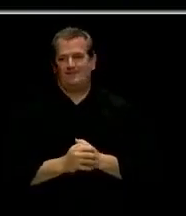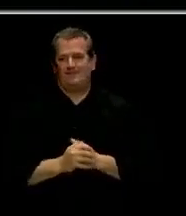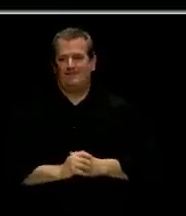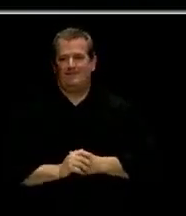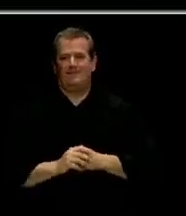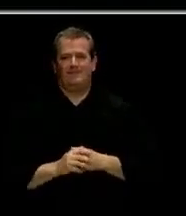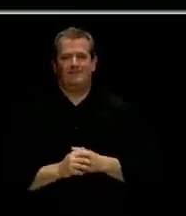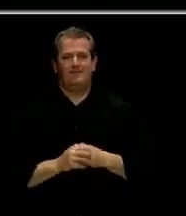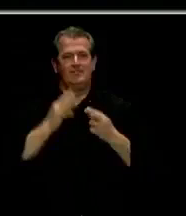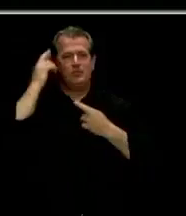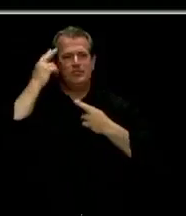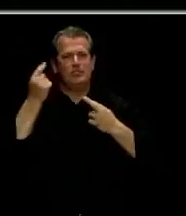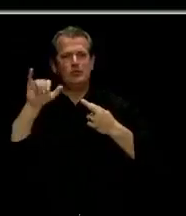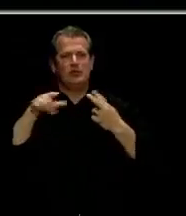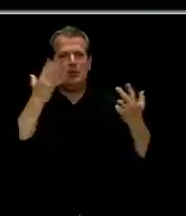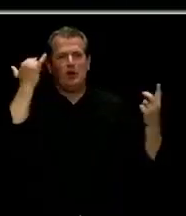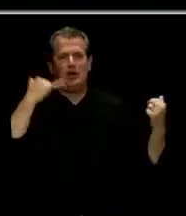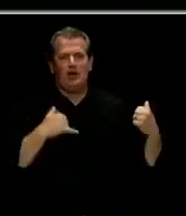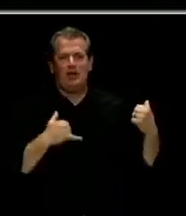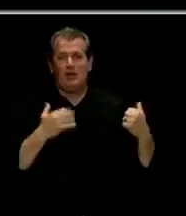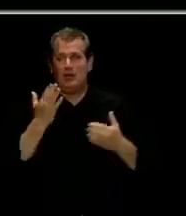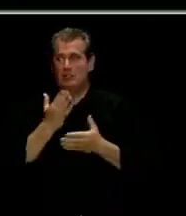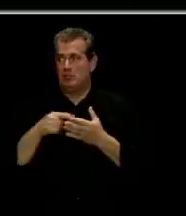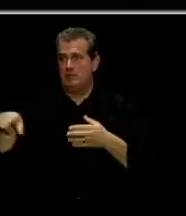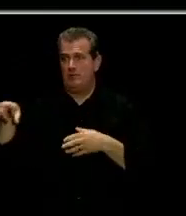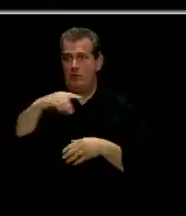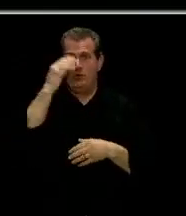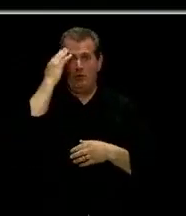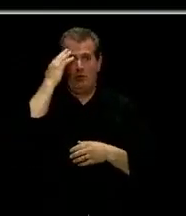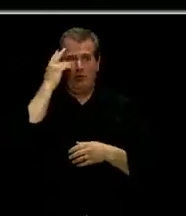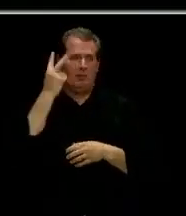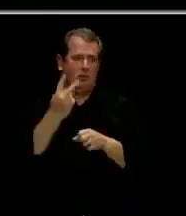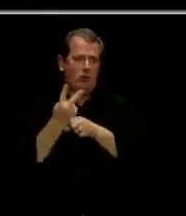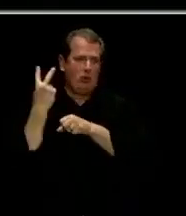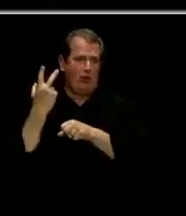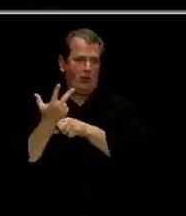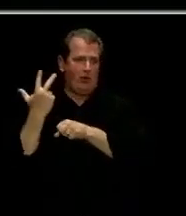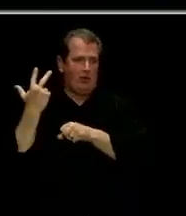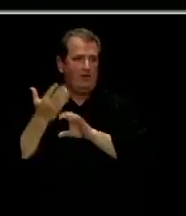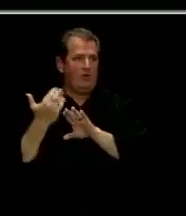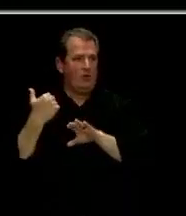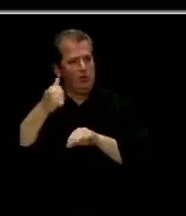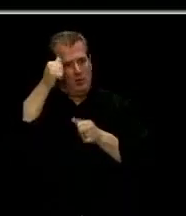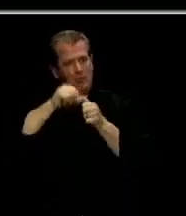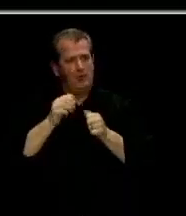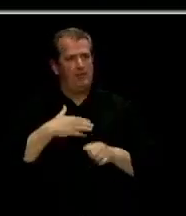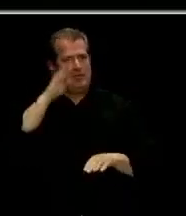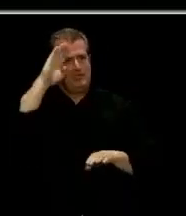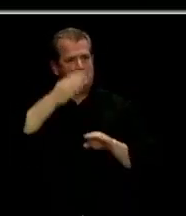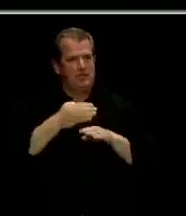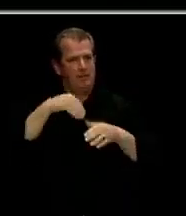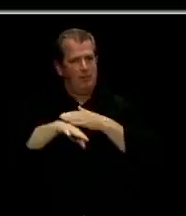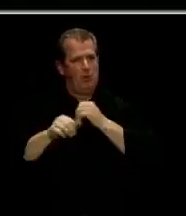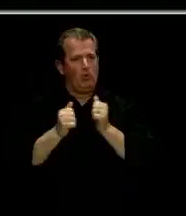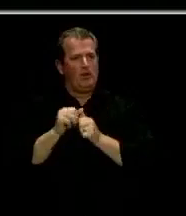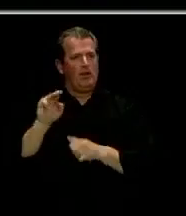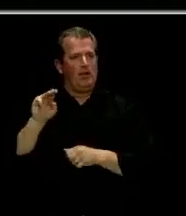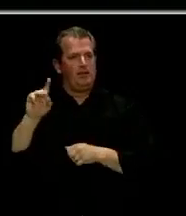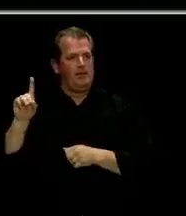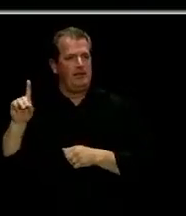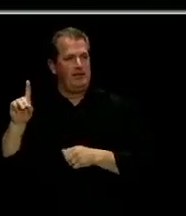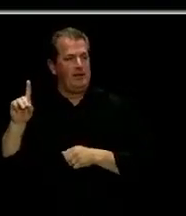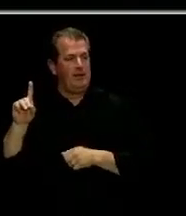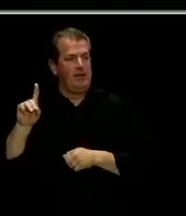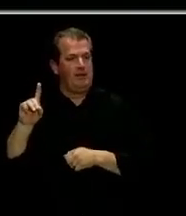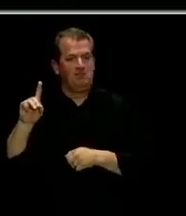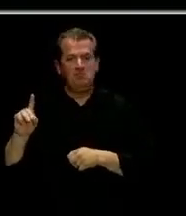The reason I want to do that is because some of y'all know, we were here 2 years ago, and we were talking about my son, Evan Hartzell, who was born with muscular dystrophy. So